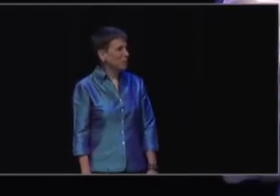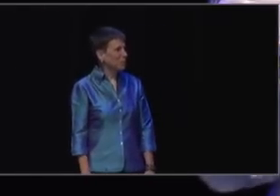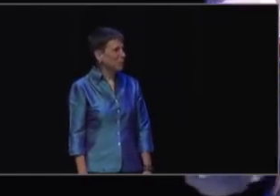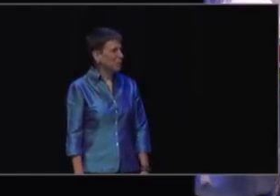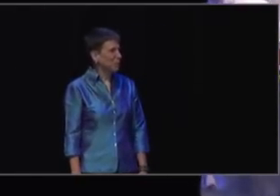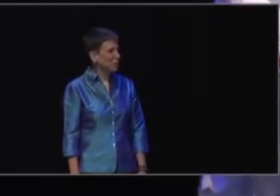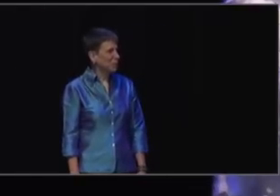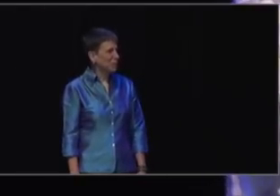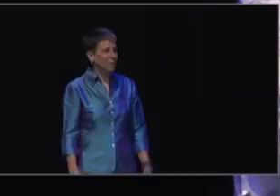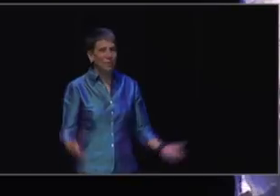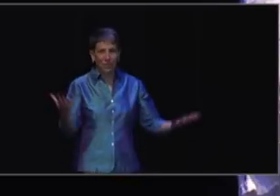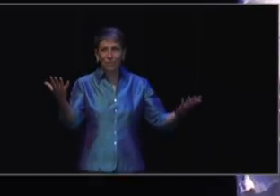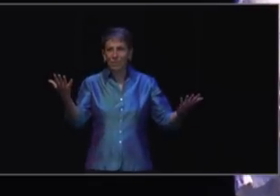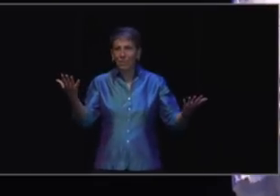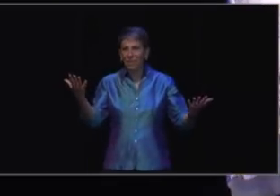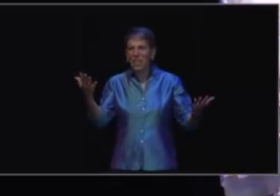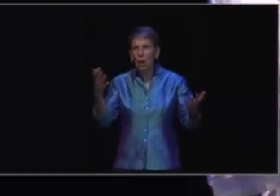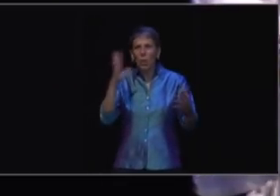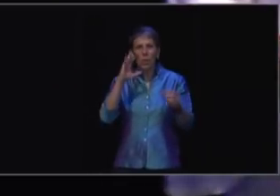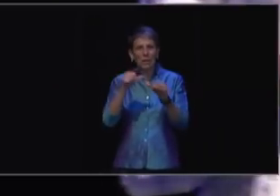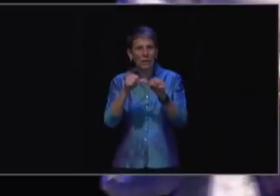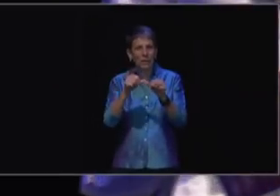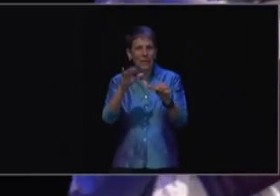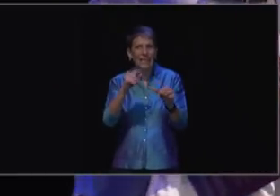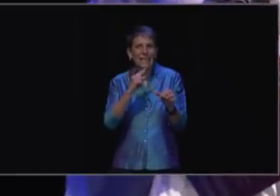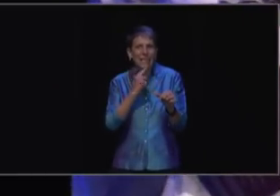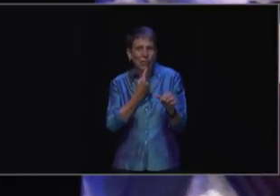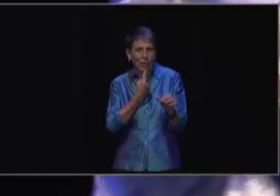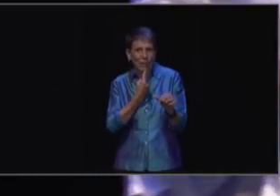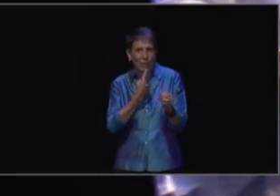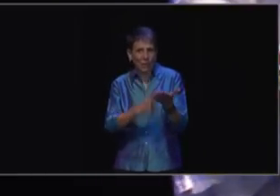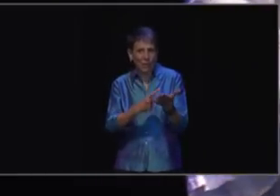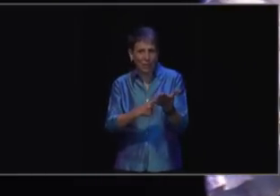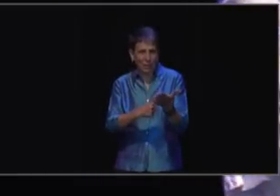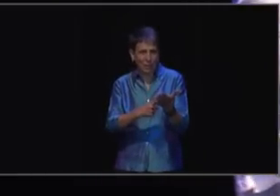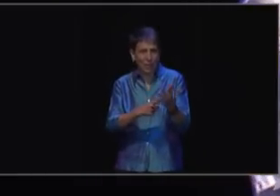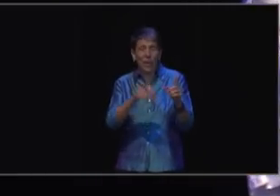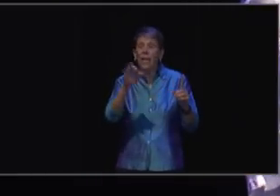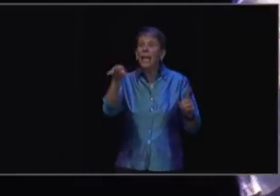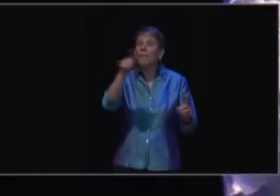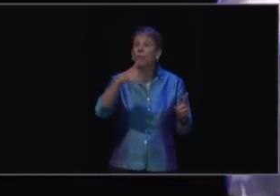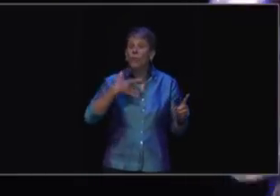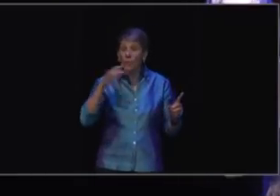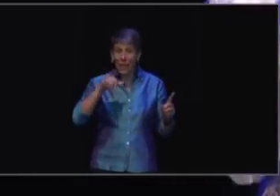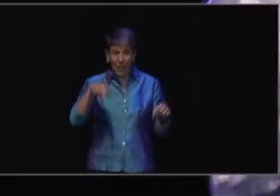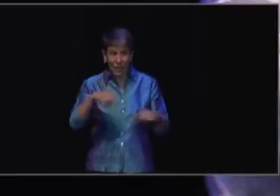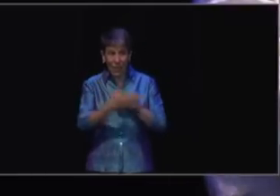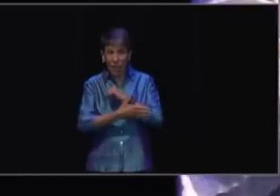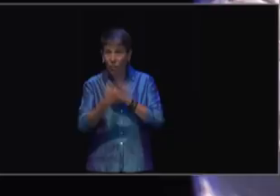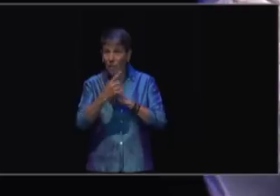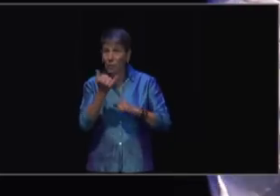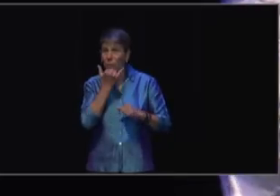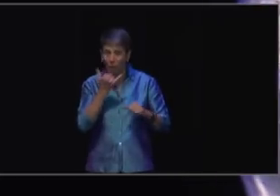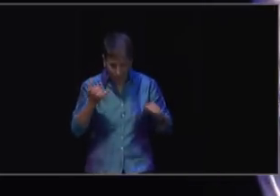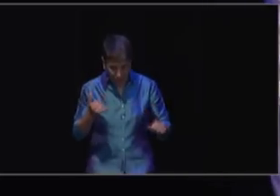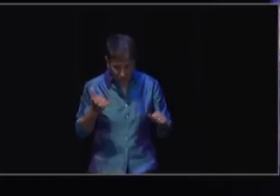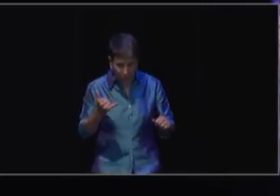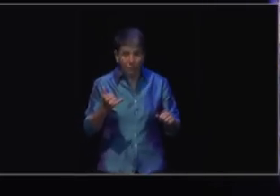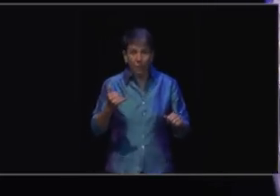So yeah, let's keep that serious tip going for a second. If you think there's something wrong with this country, just stomp your